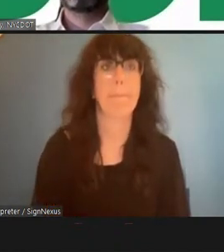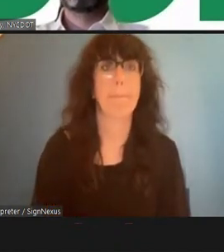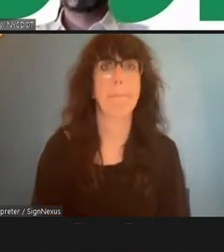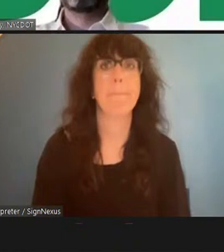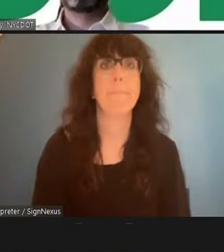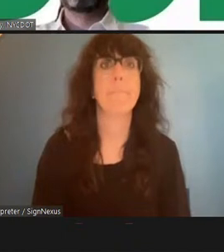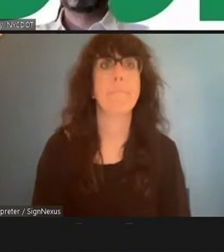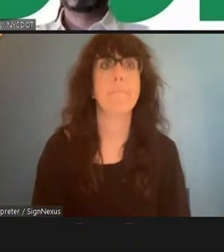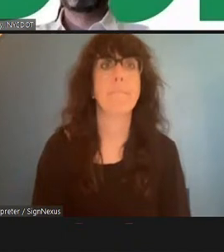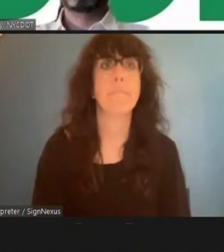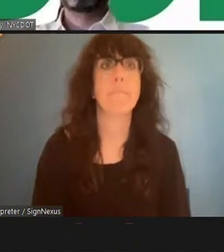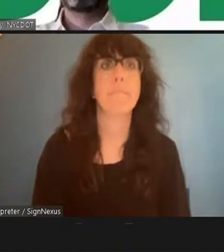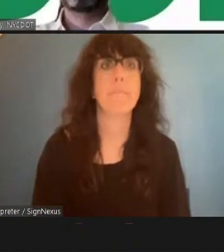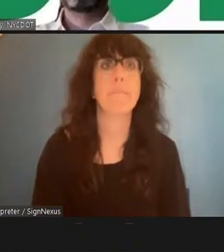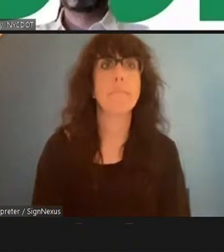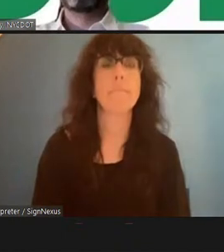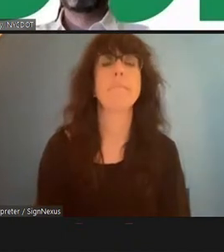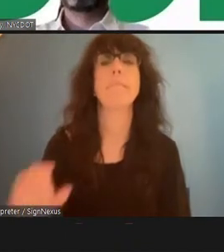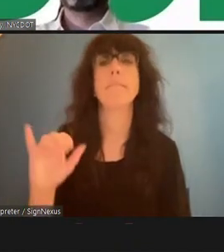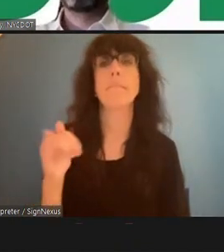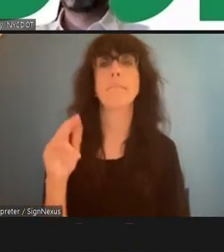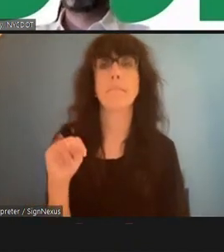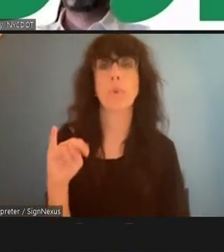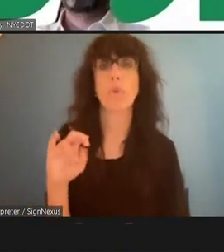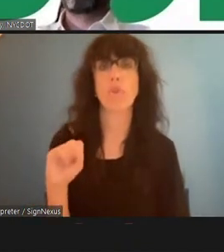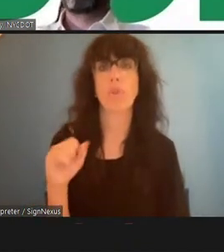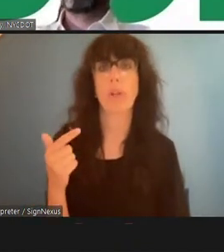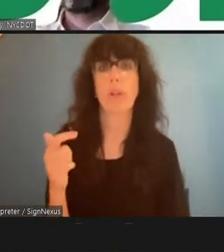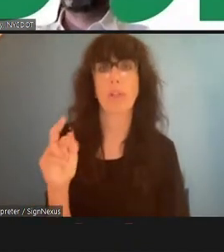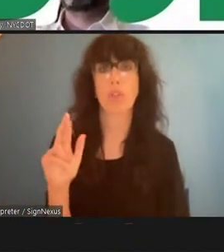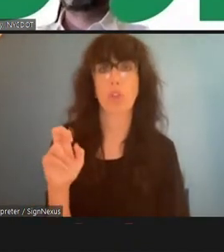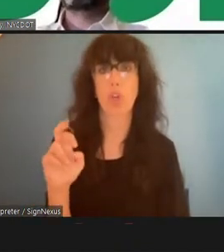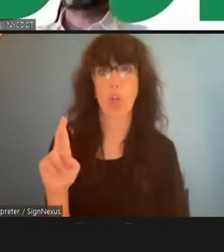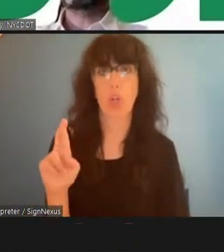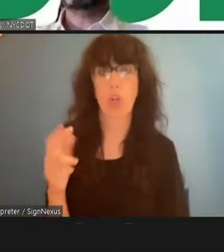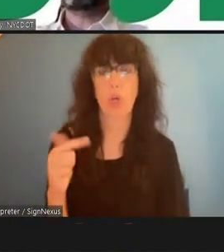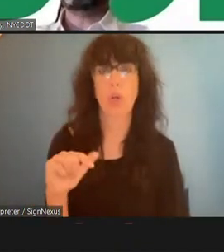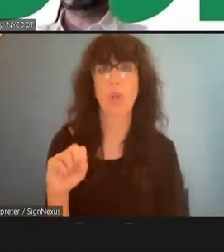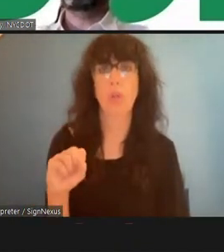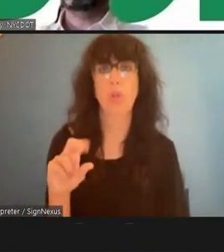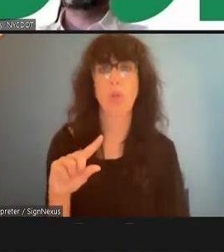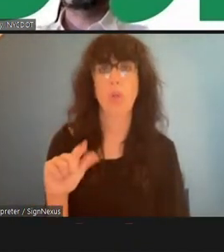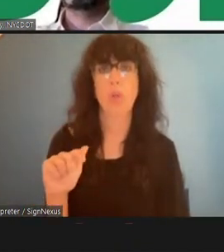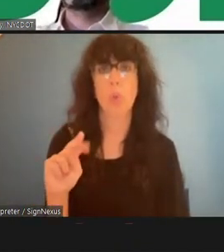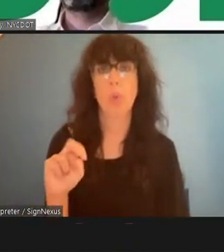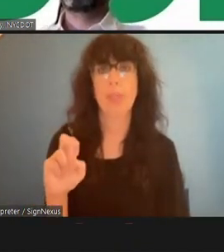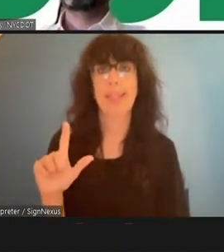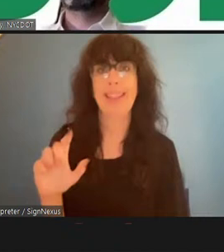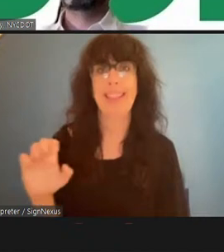our next speaker is janice gardner followed by susan lee